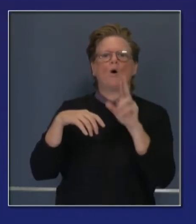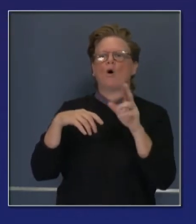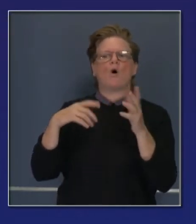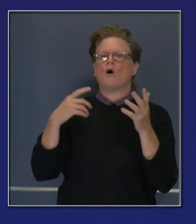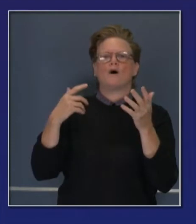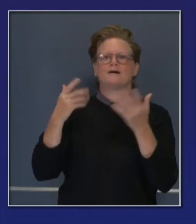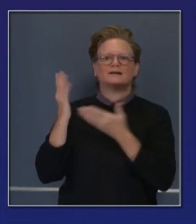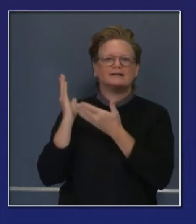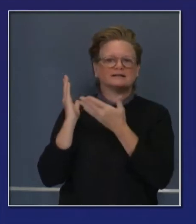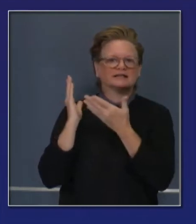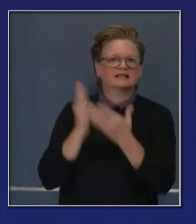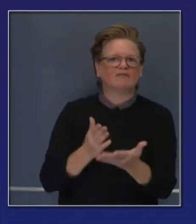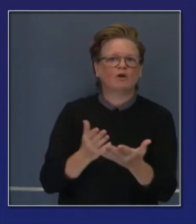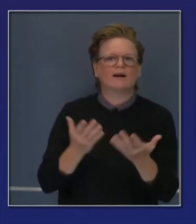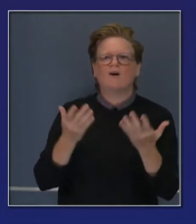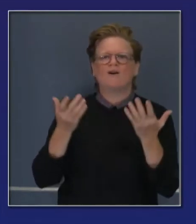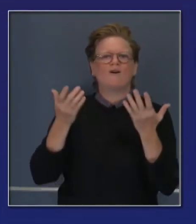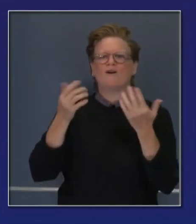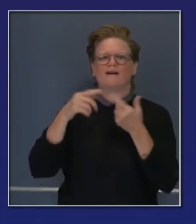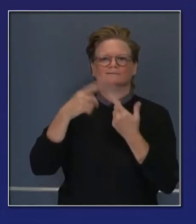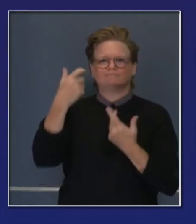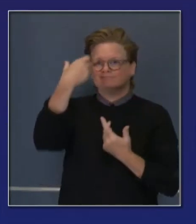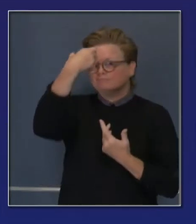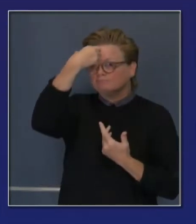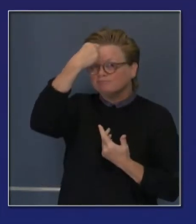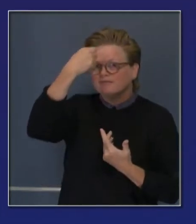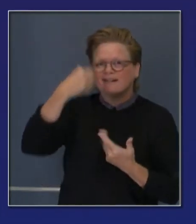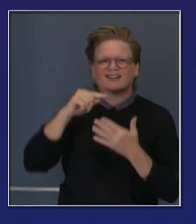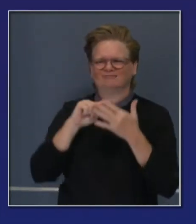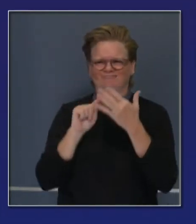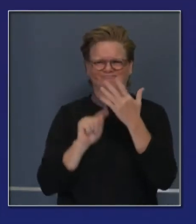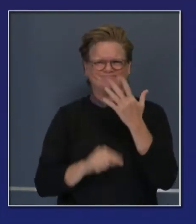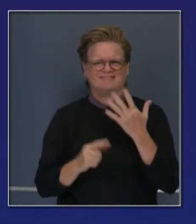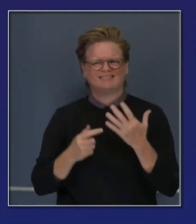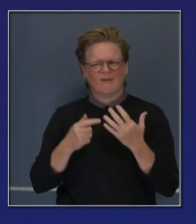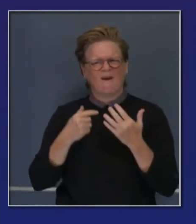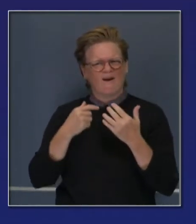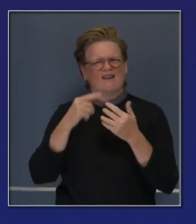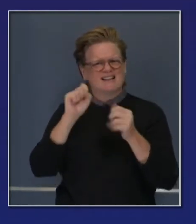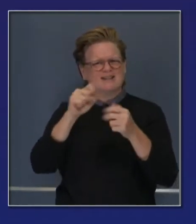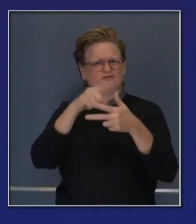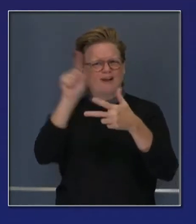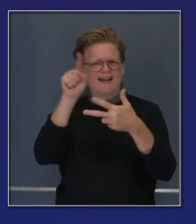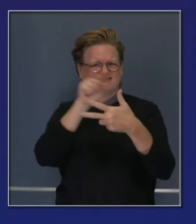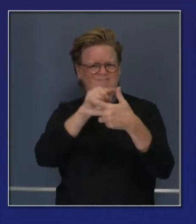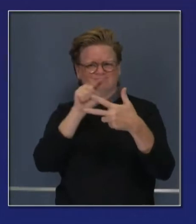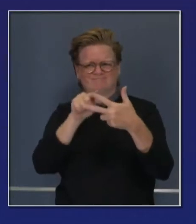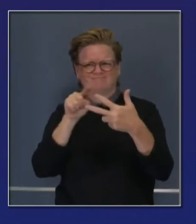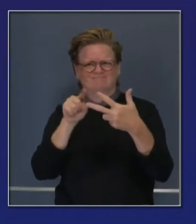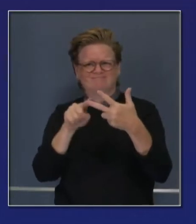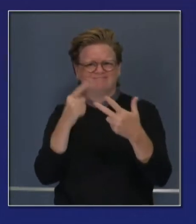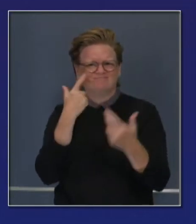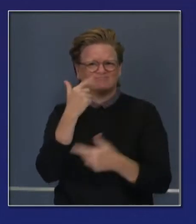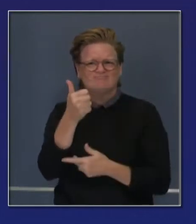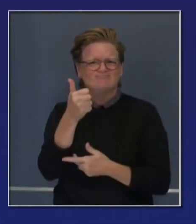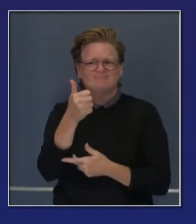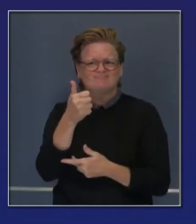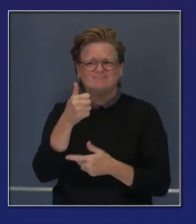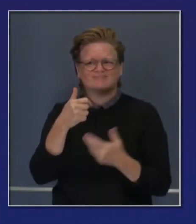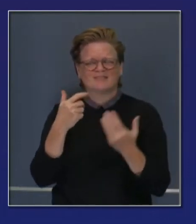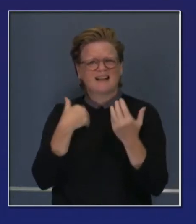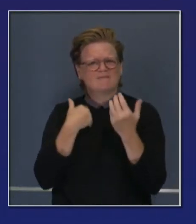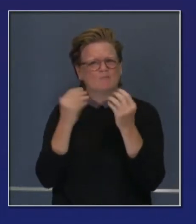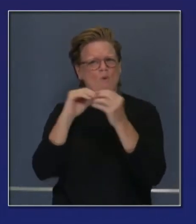to things like, does the business have curbside pickup? What is the delivery prospects in terms of